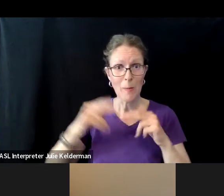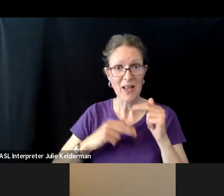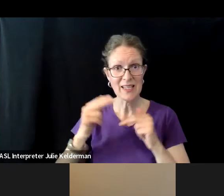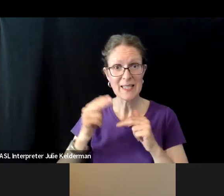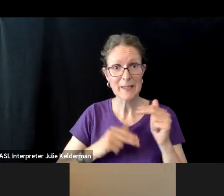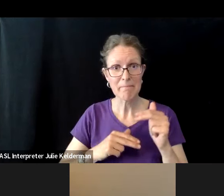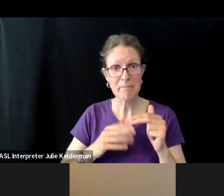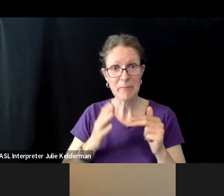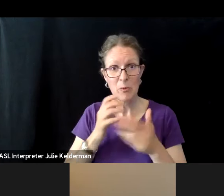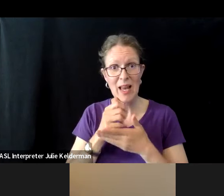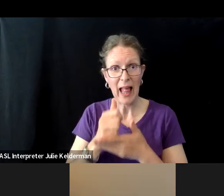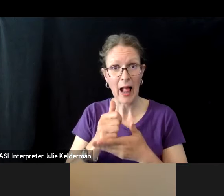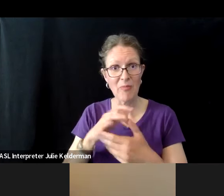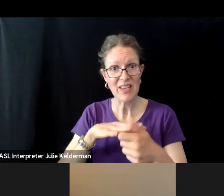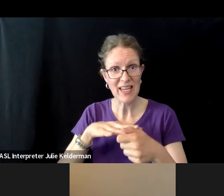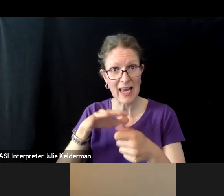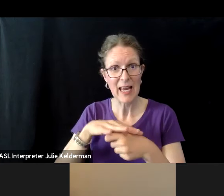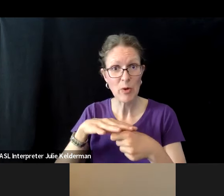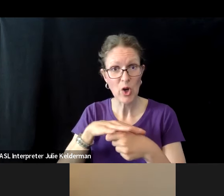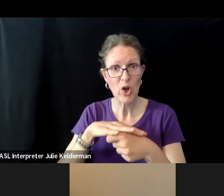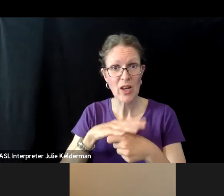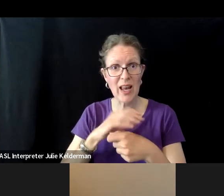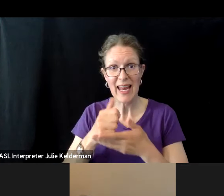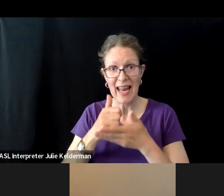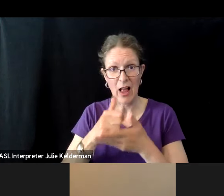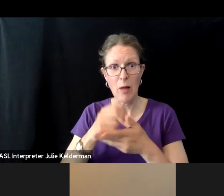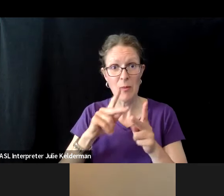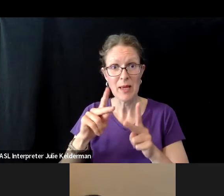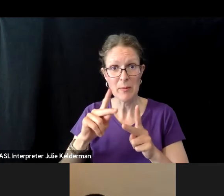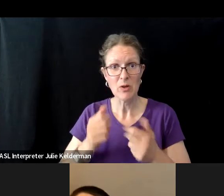That would help the neighborhood, and it would also help the people in your building.